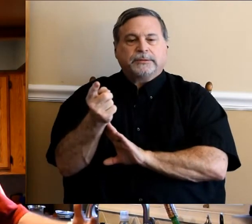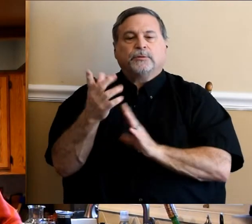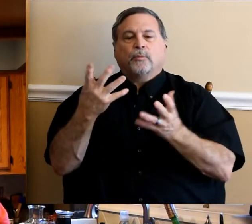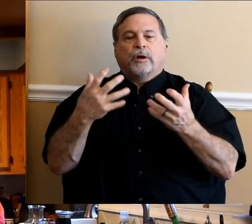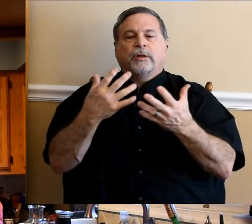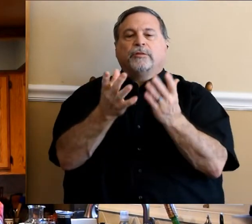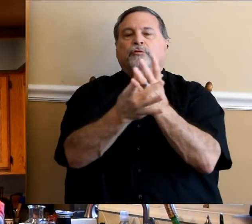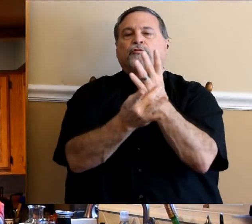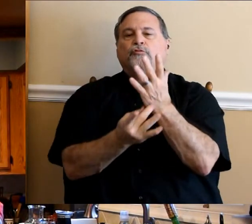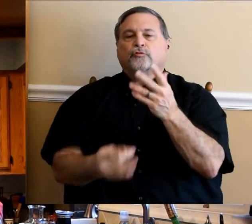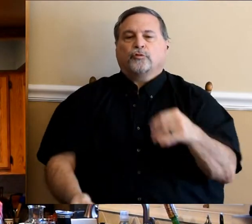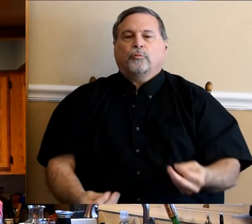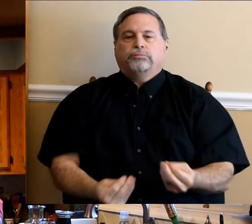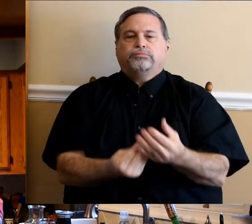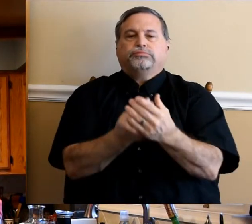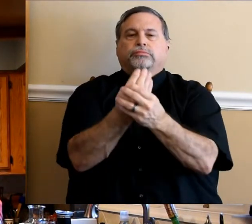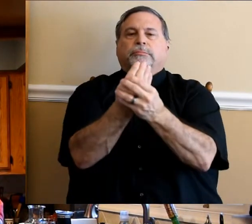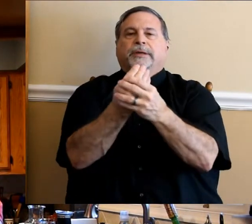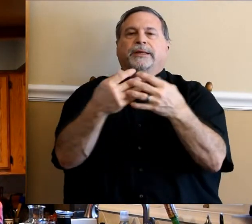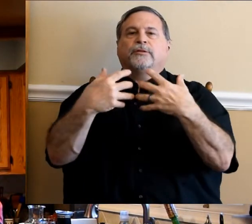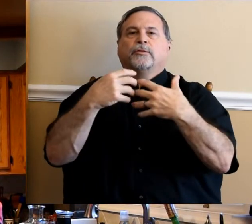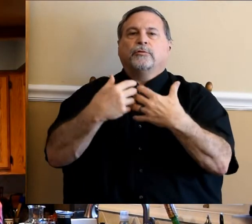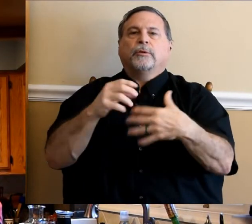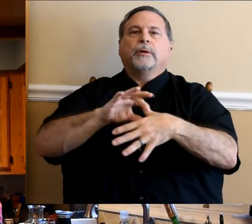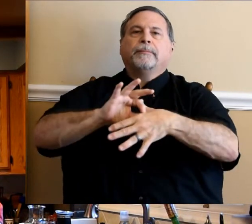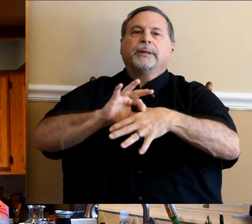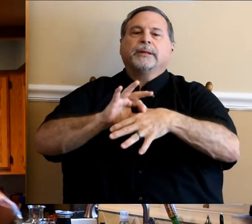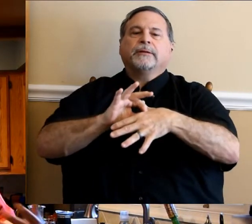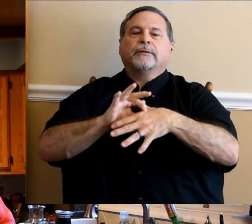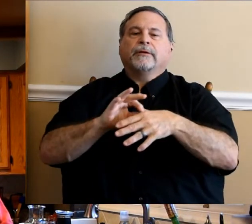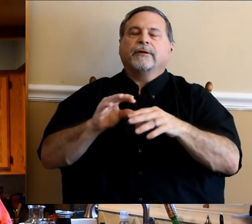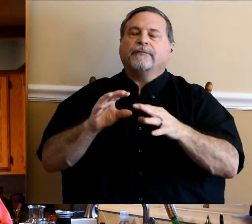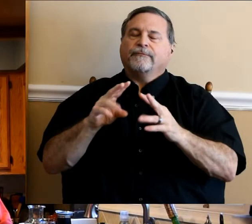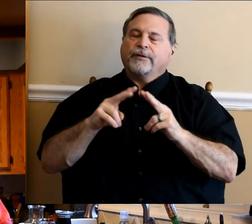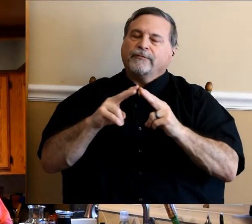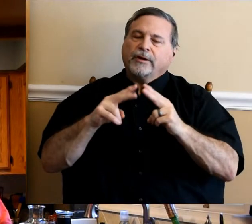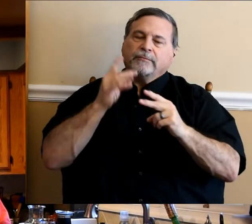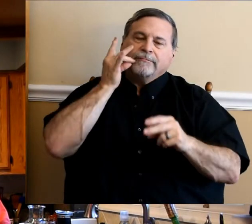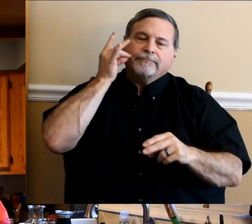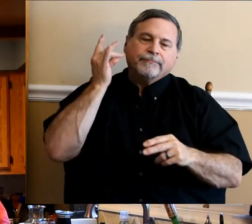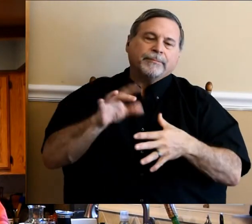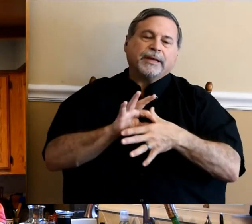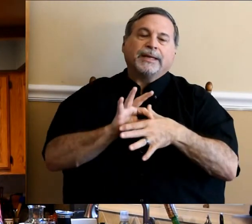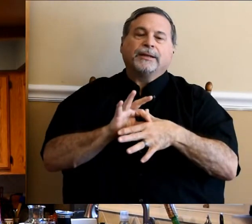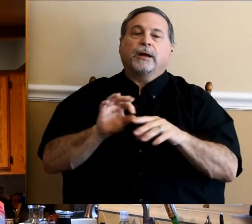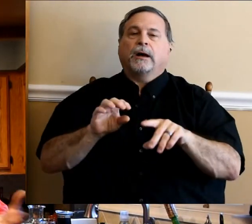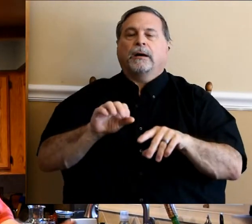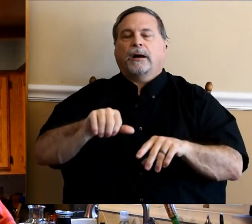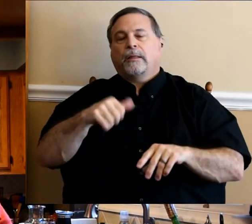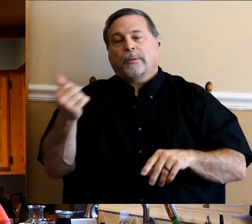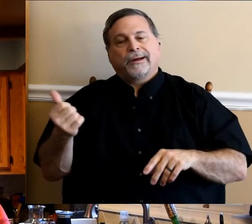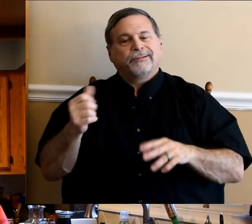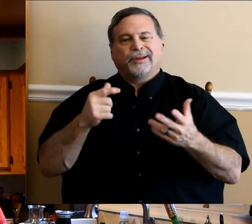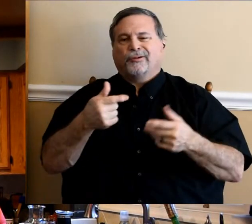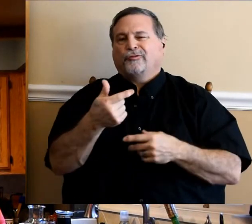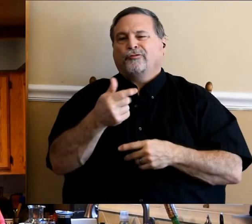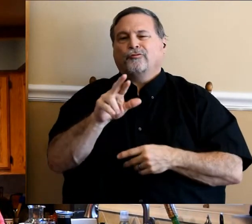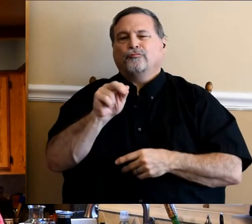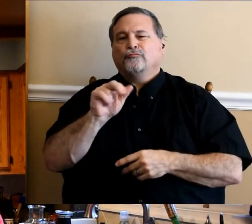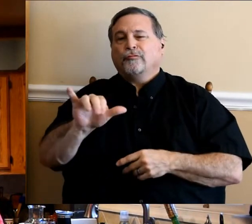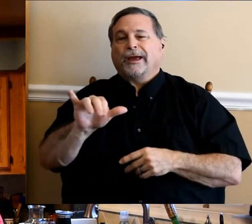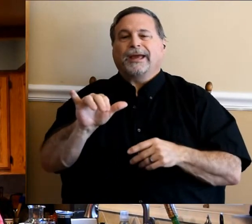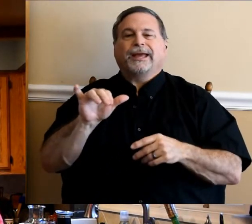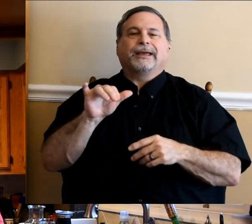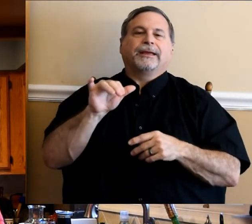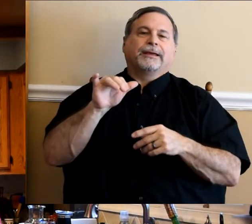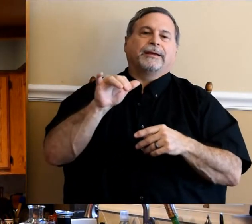all the juices to go back up into the meat fibers so you have a very juicy piece of meat. Otherwise, you're going to end up with a gray piece of meat that's no